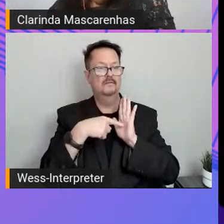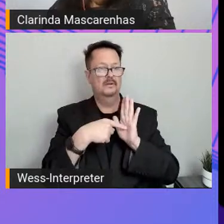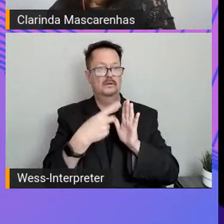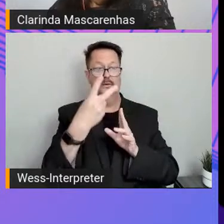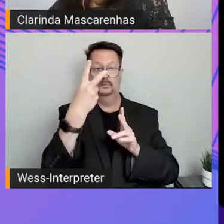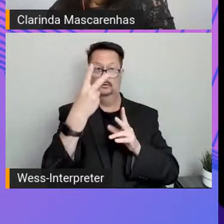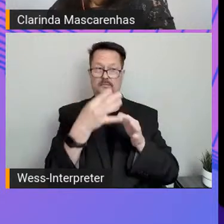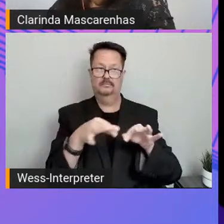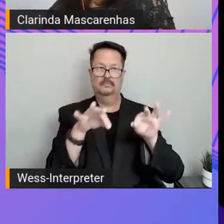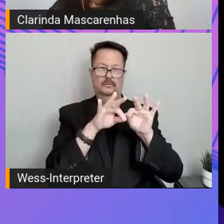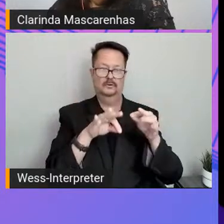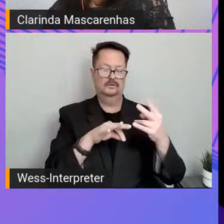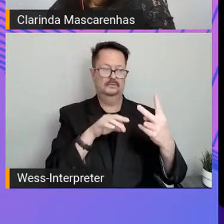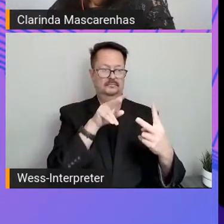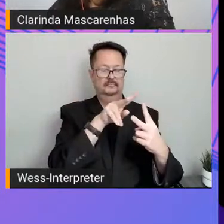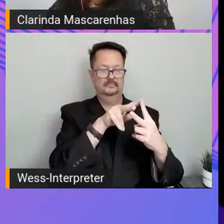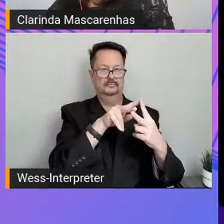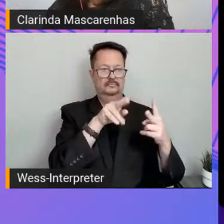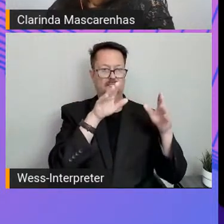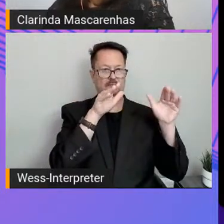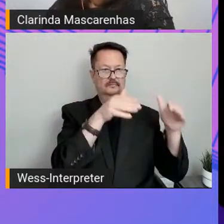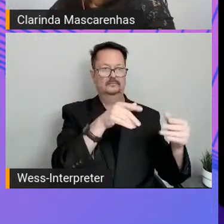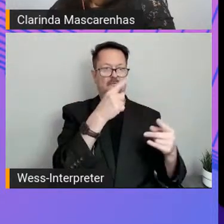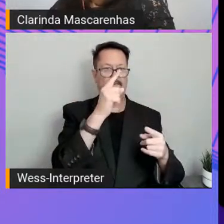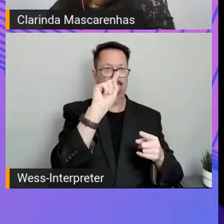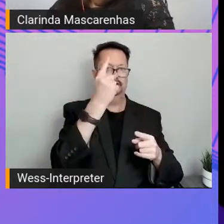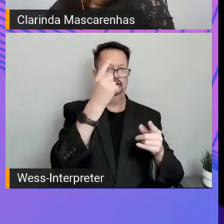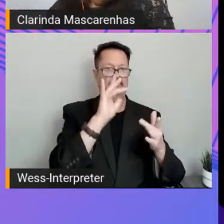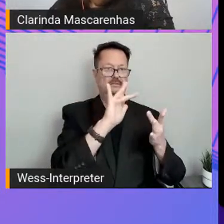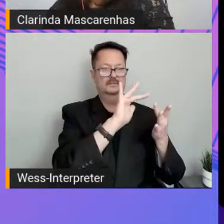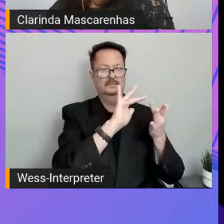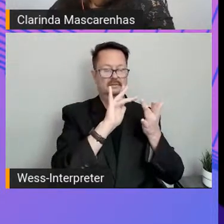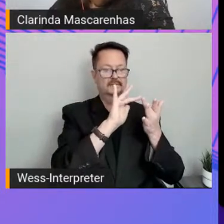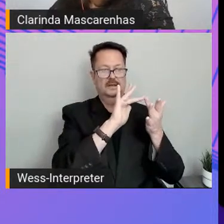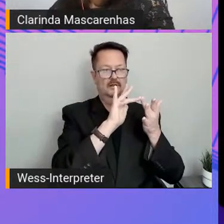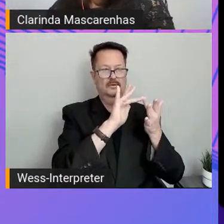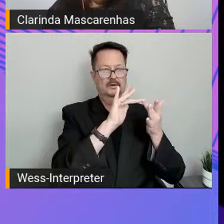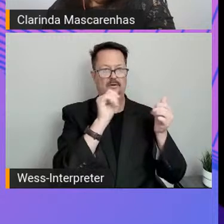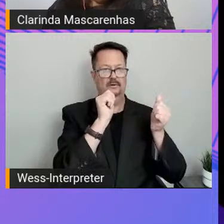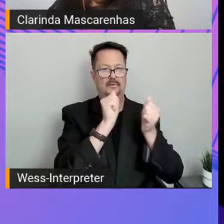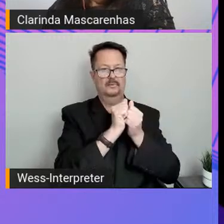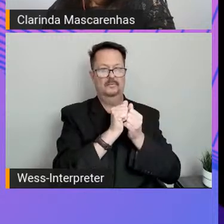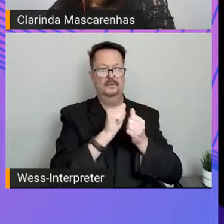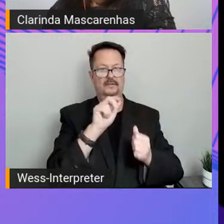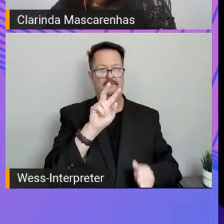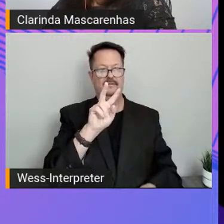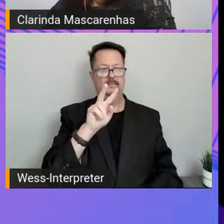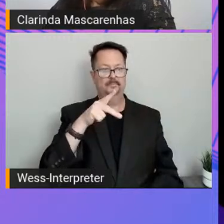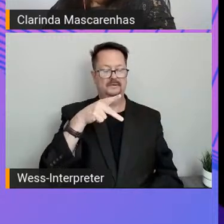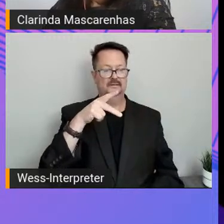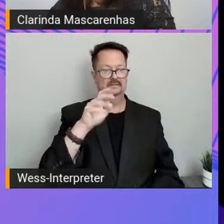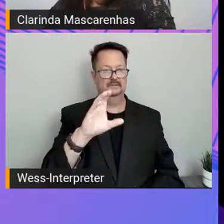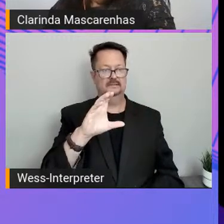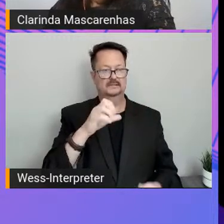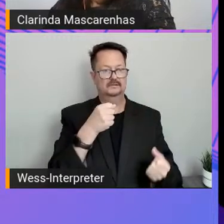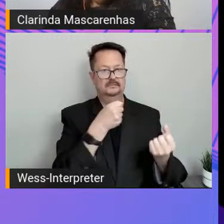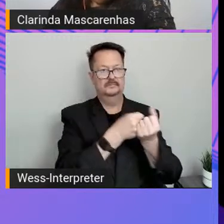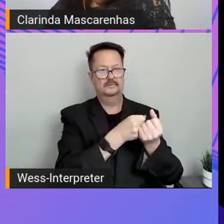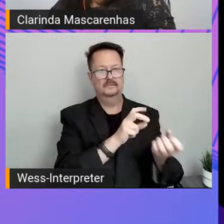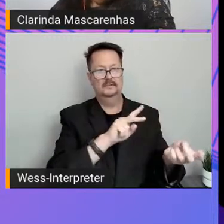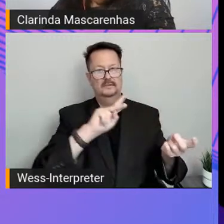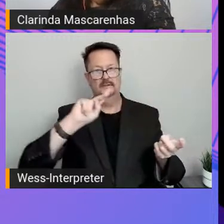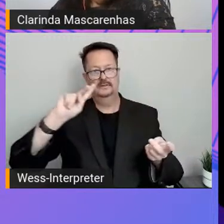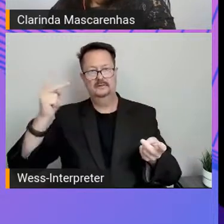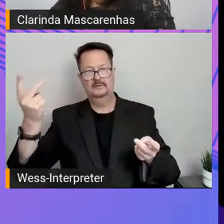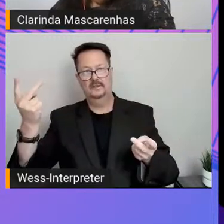The first 2 that I've mentioned over here, one is the networking capability with VPC support, and the second one is observability, that's